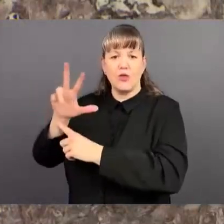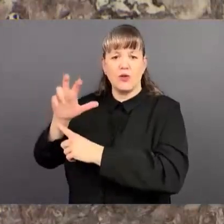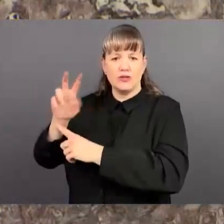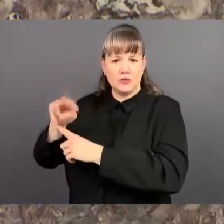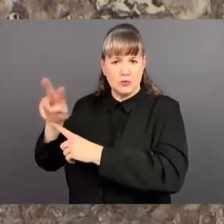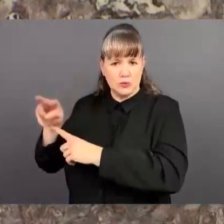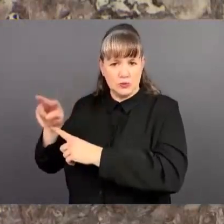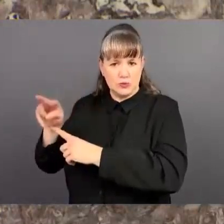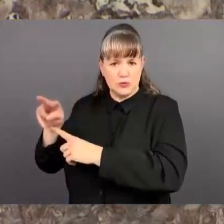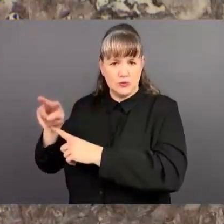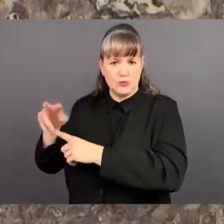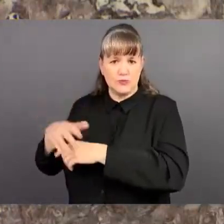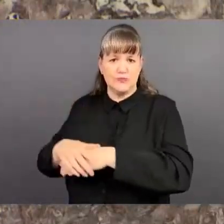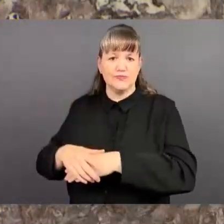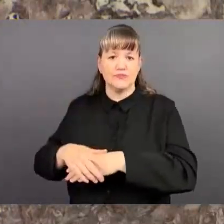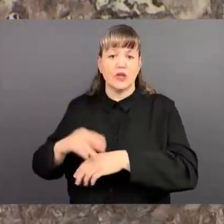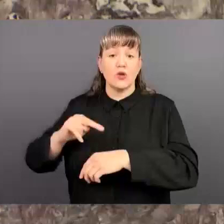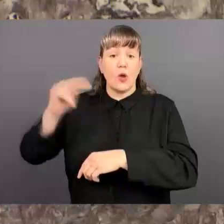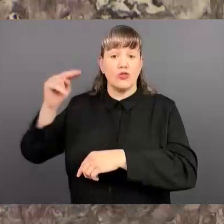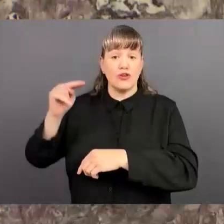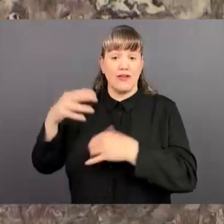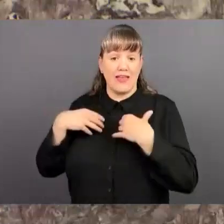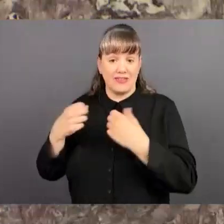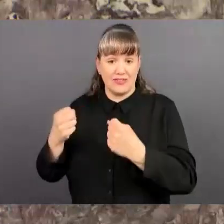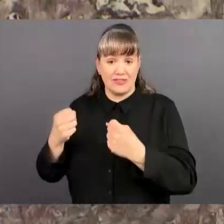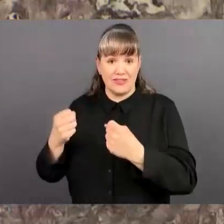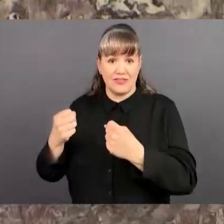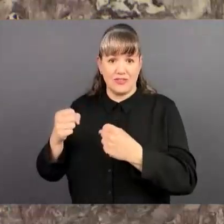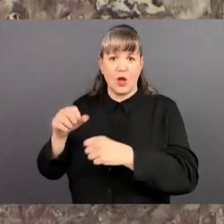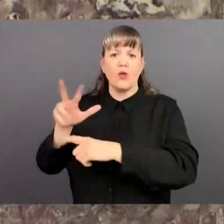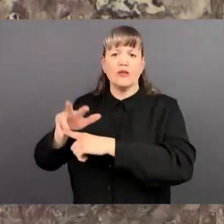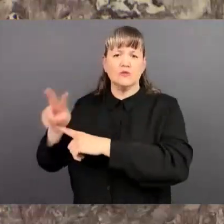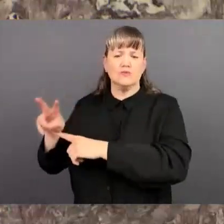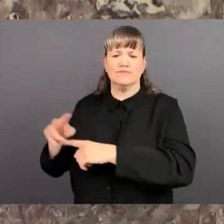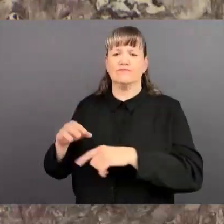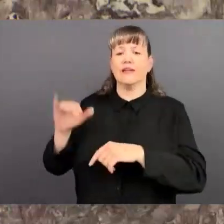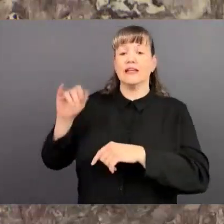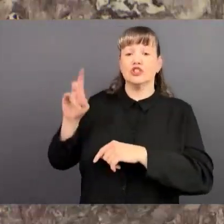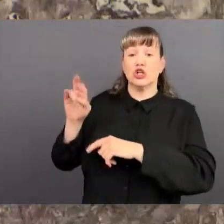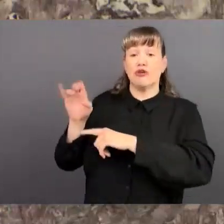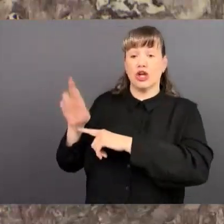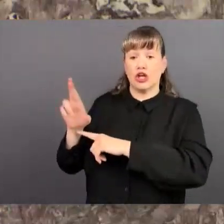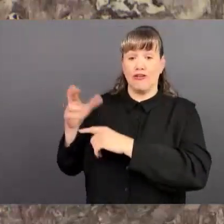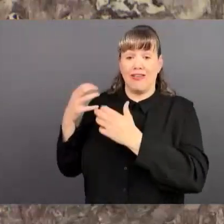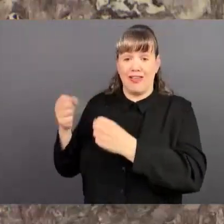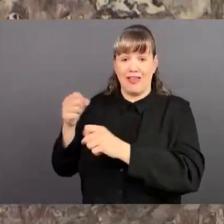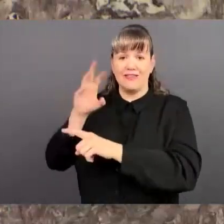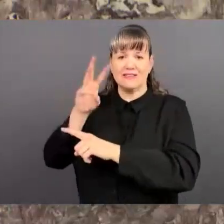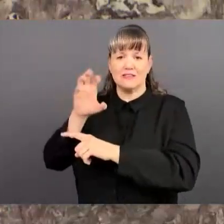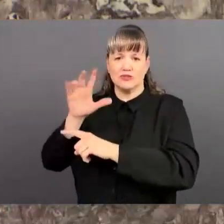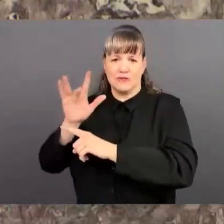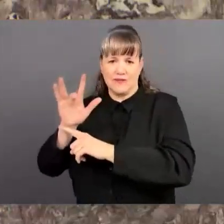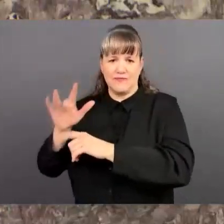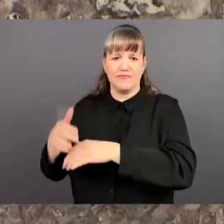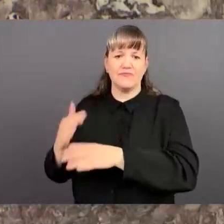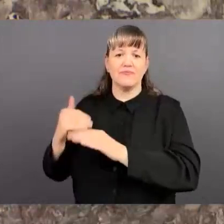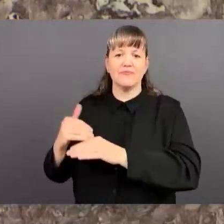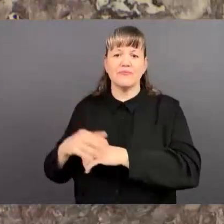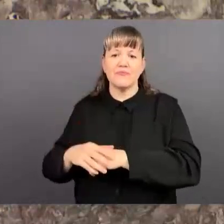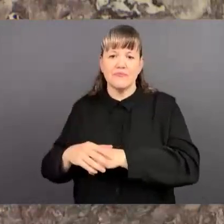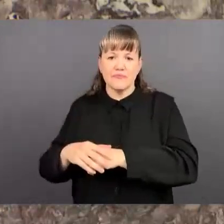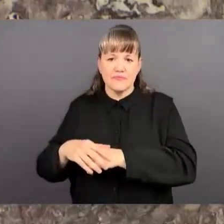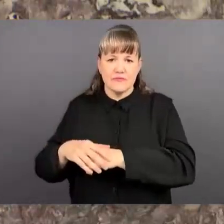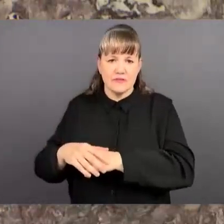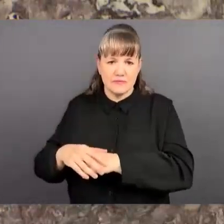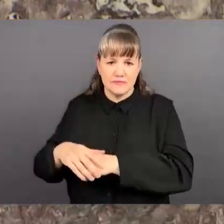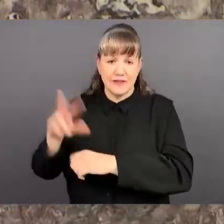Speaker, every single one of these people matters, and getting them the care that they deserve matters. That is why those numbers are